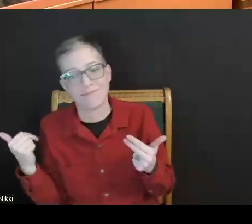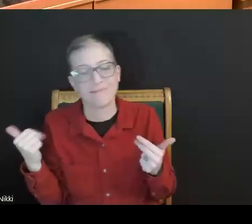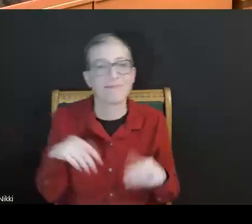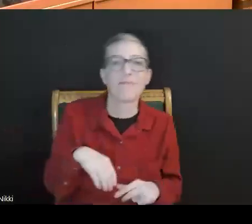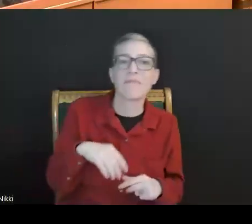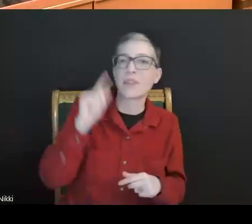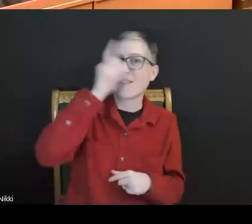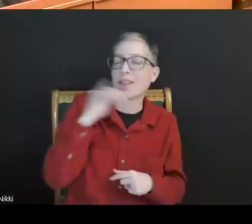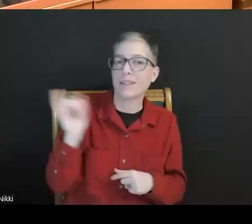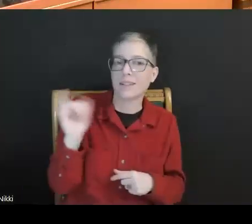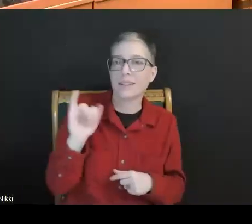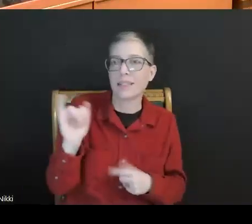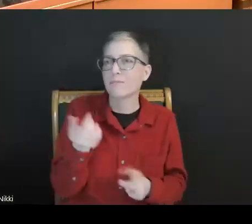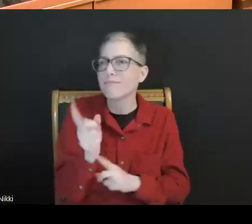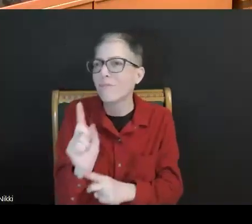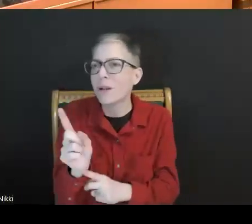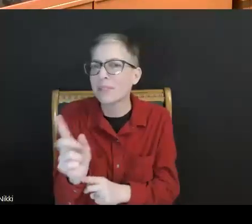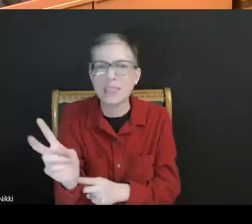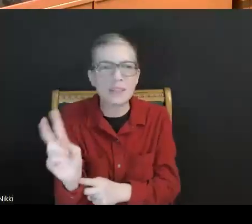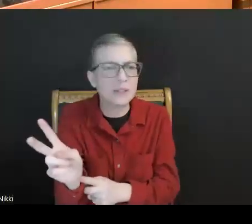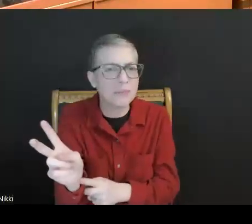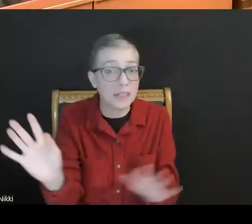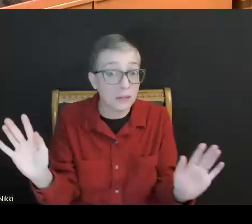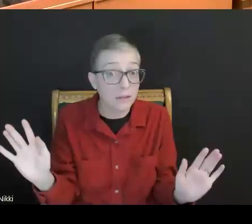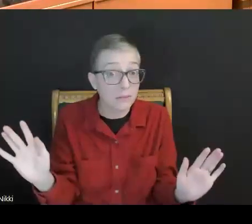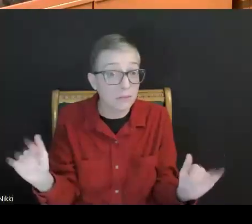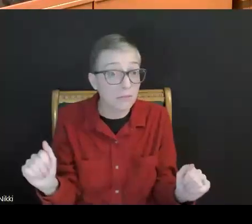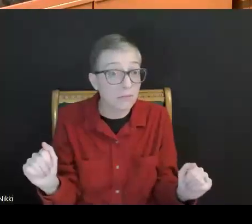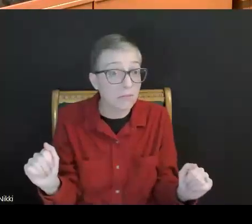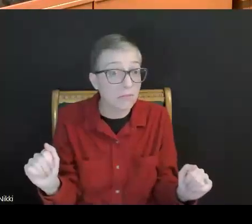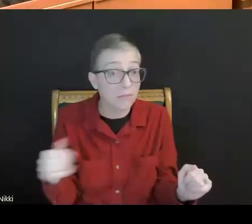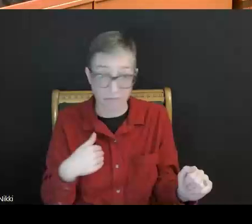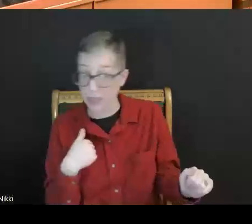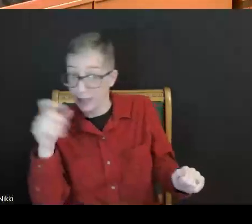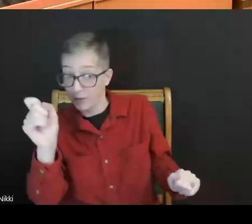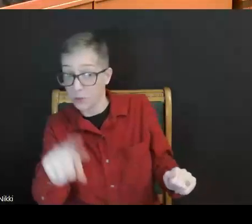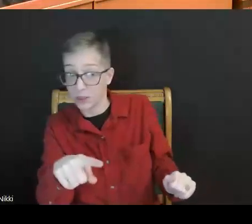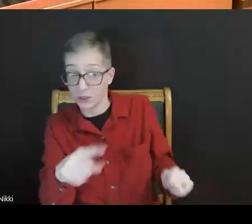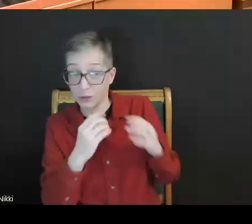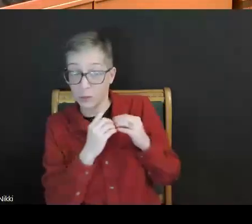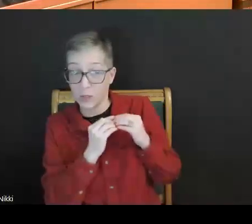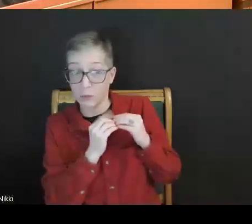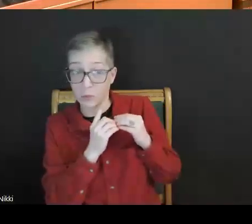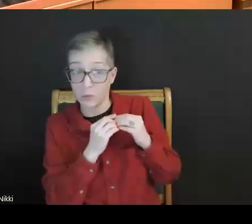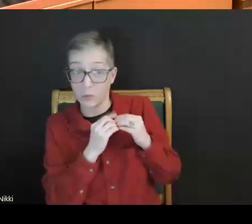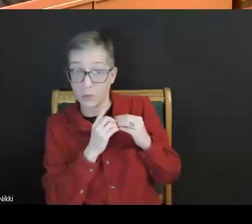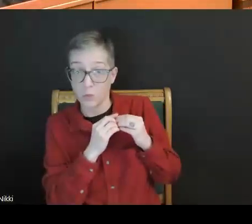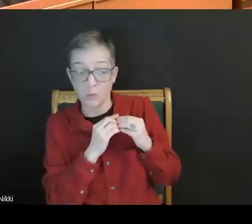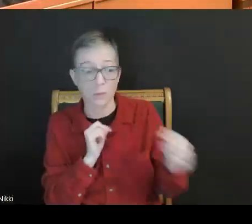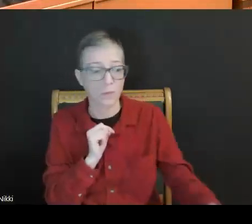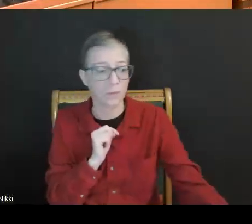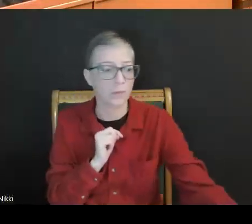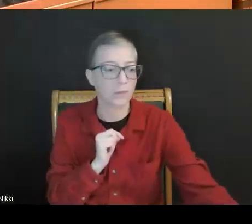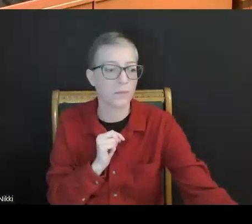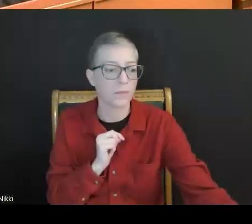looks like we have about a minute or two left. I've got one more question if it's useful. In ACT,